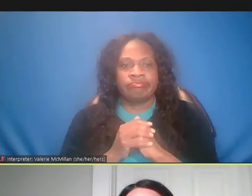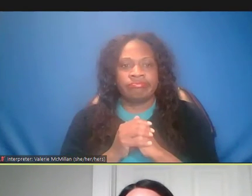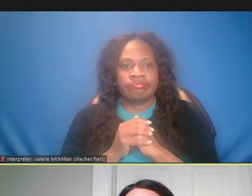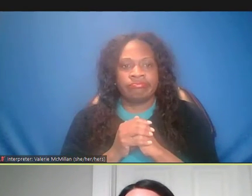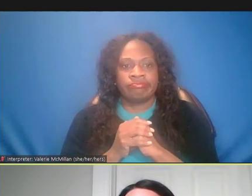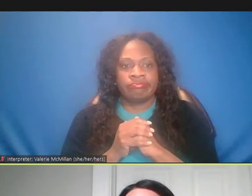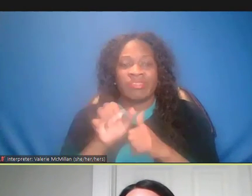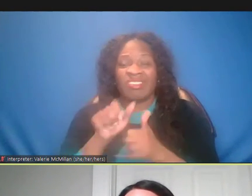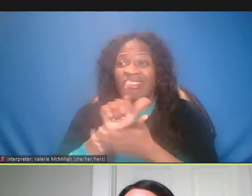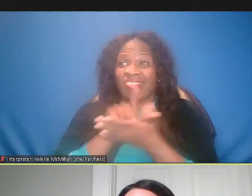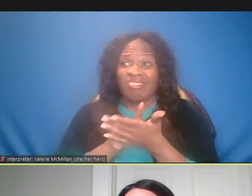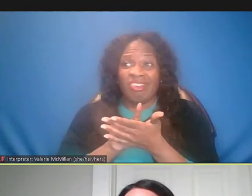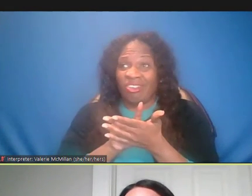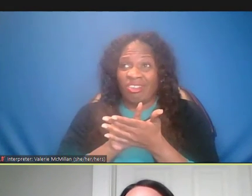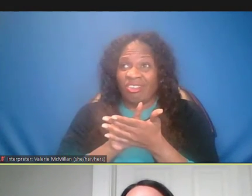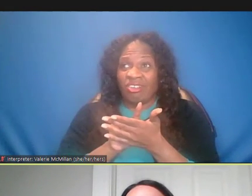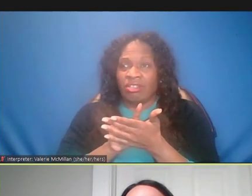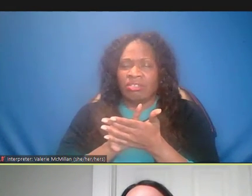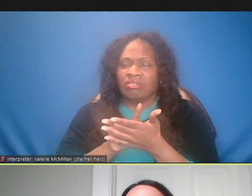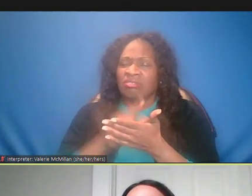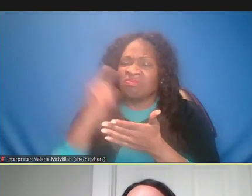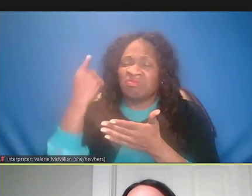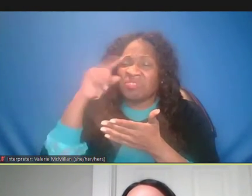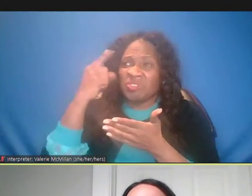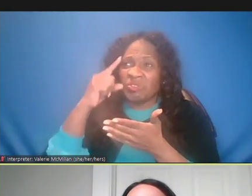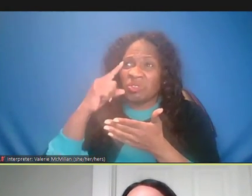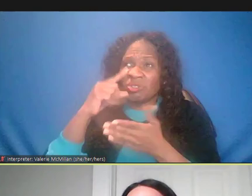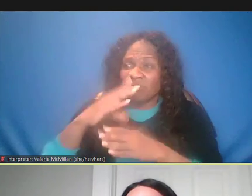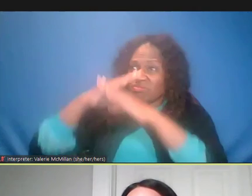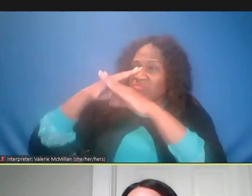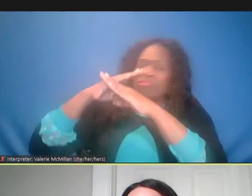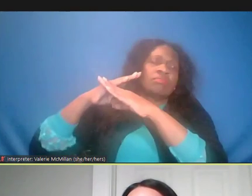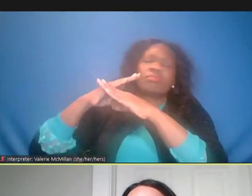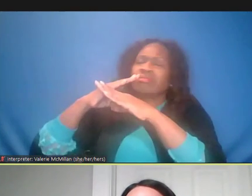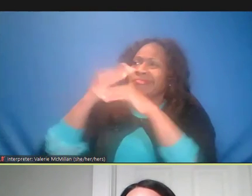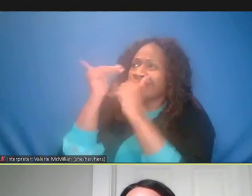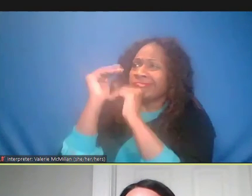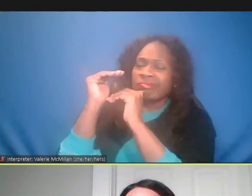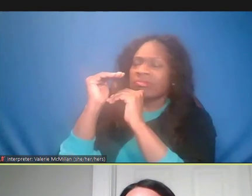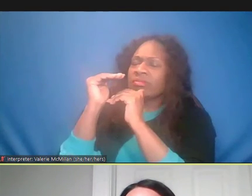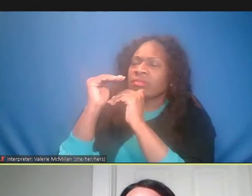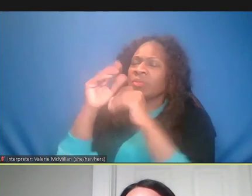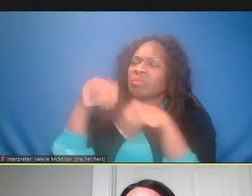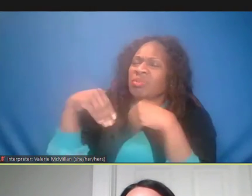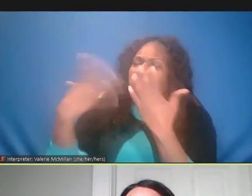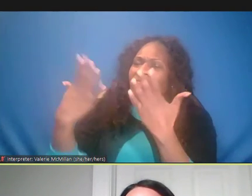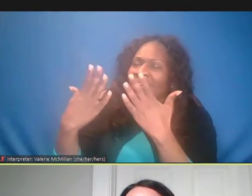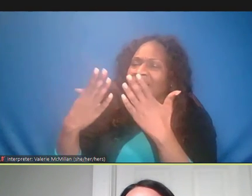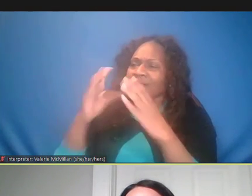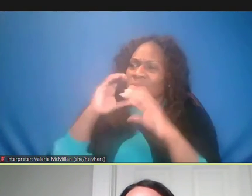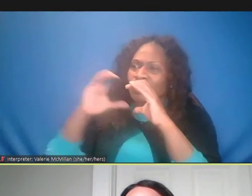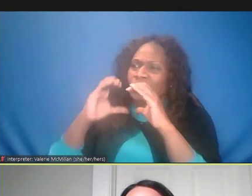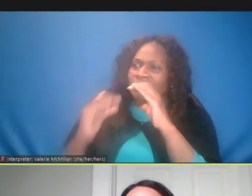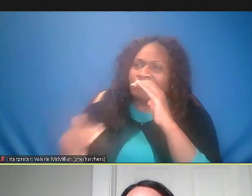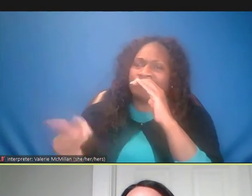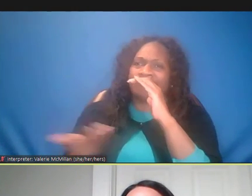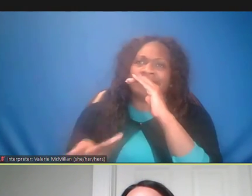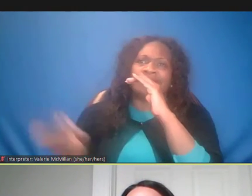These laws don't exist to restrict you, but they are to provide communication equity for people with hearing loss.